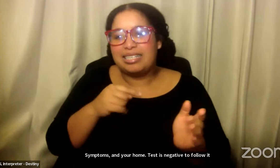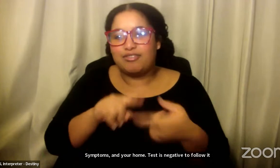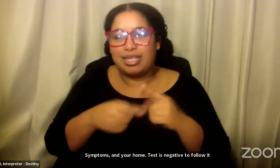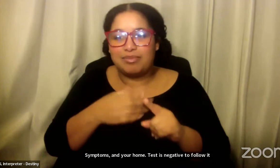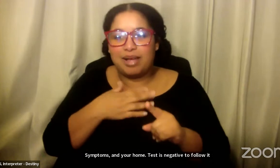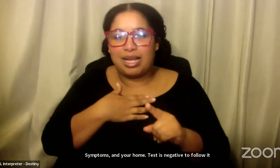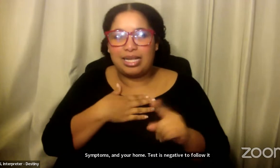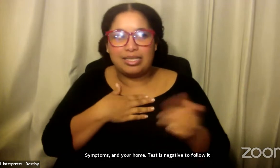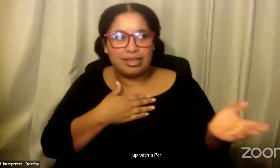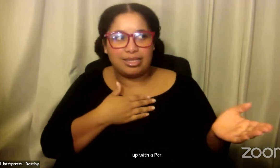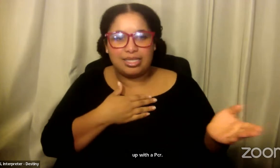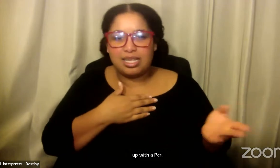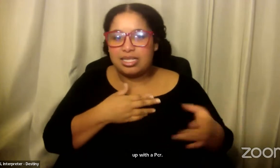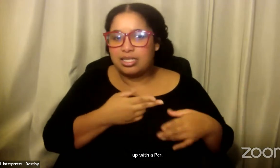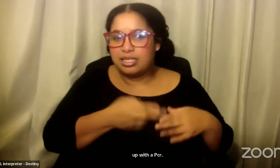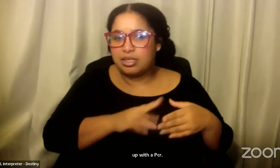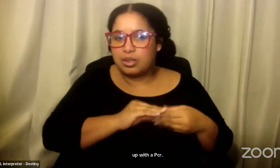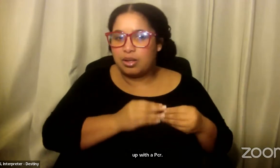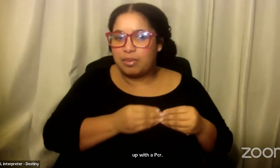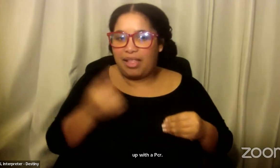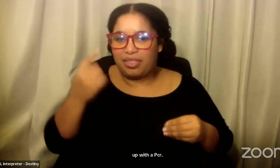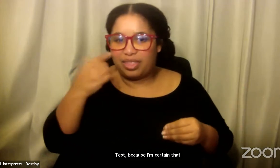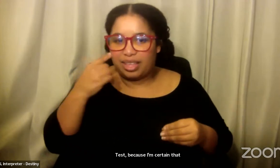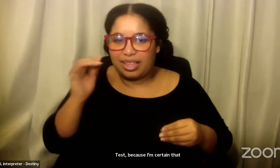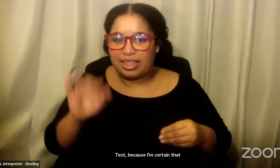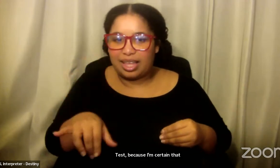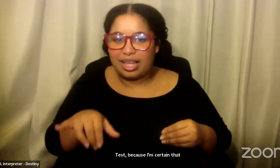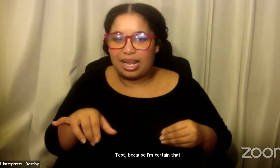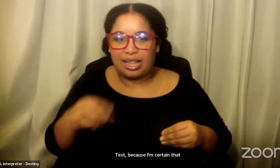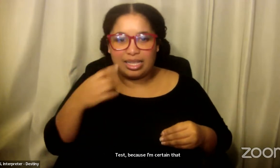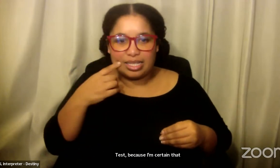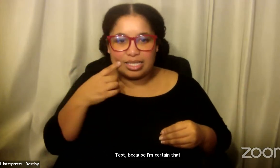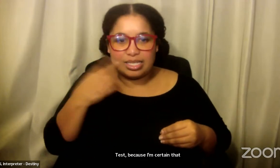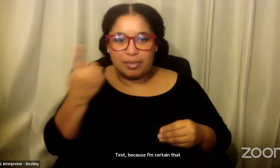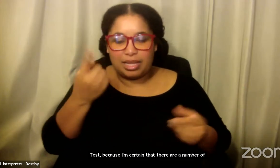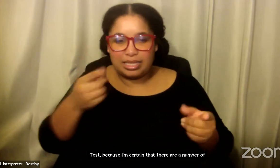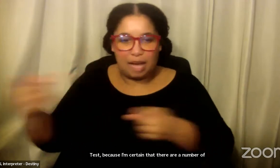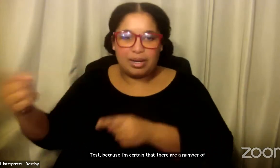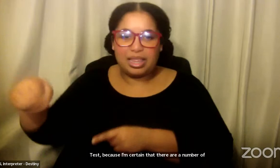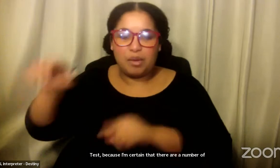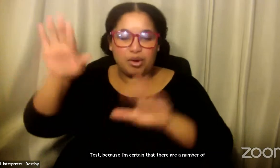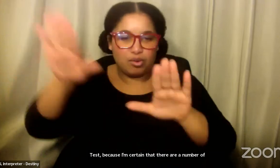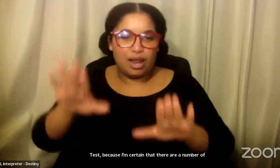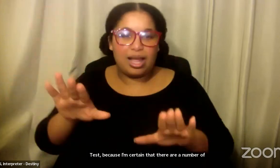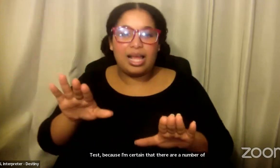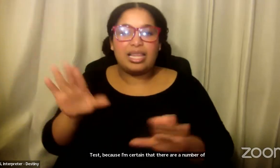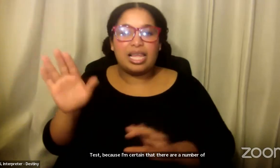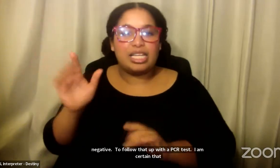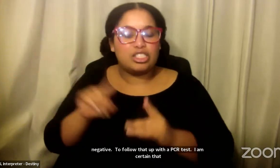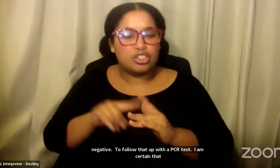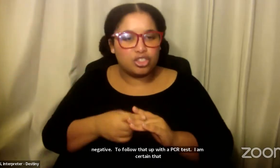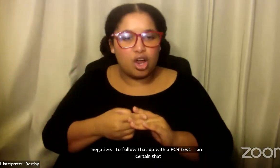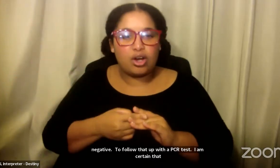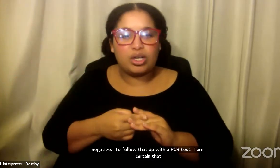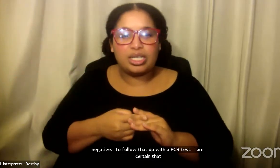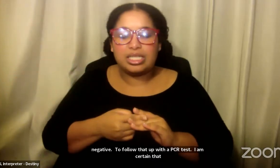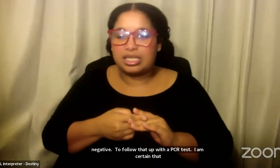is anecdotal, but I think this might be a thing. And they were great. They both went out and started going